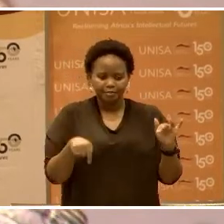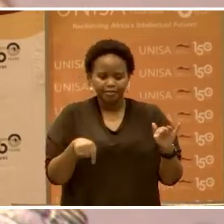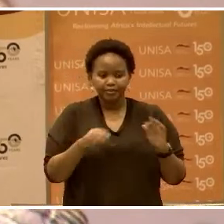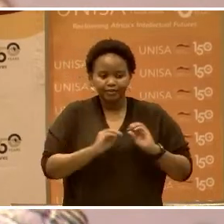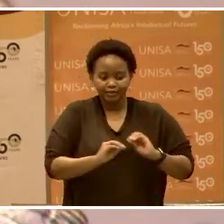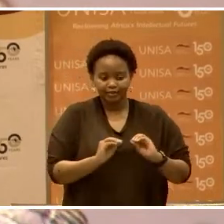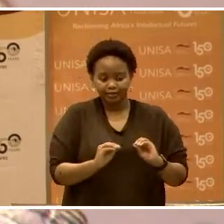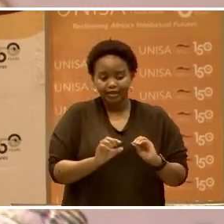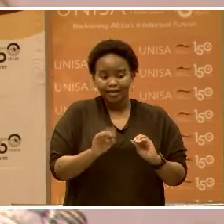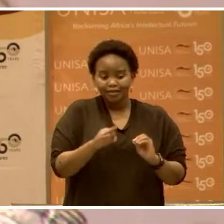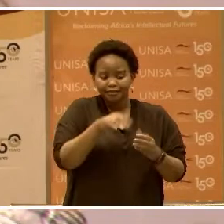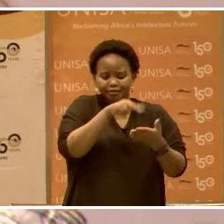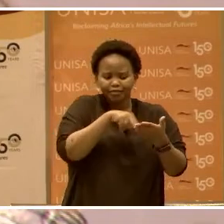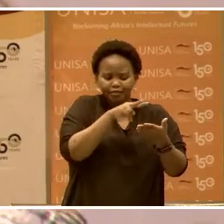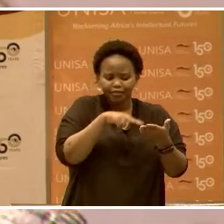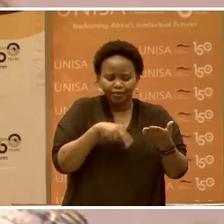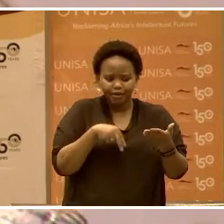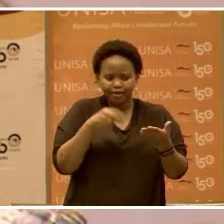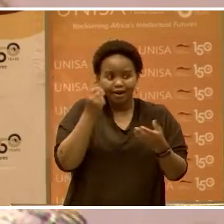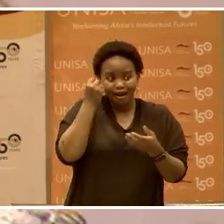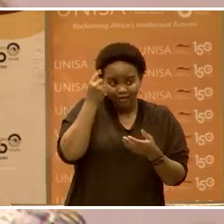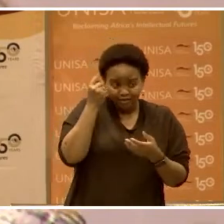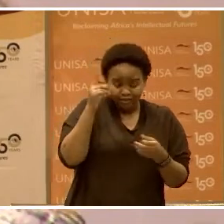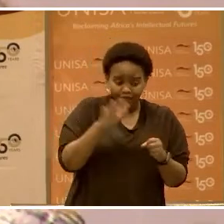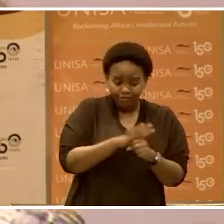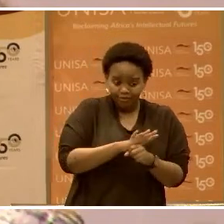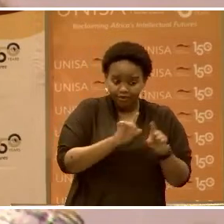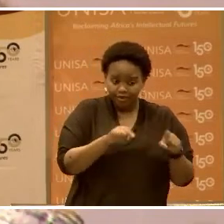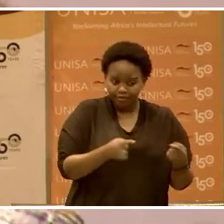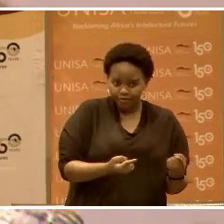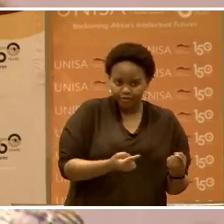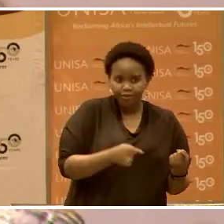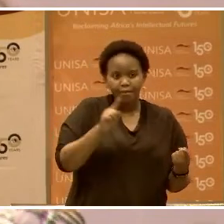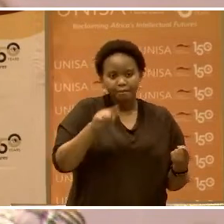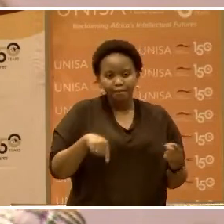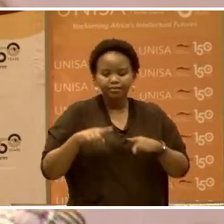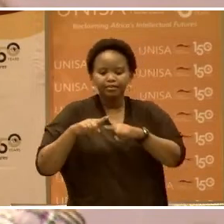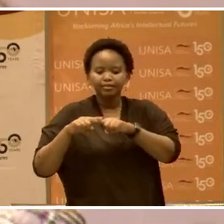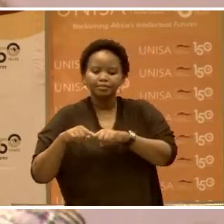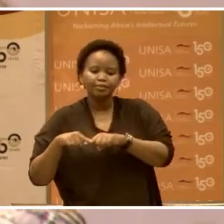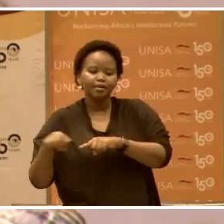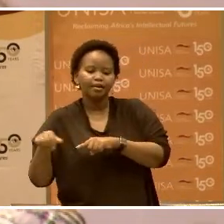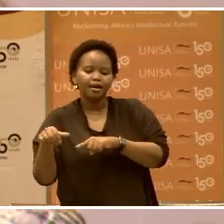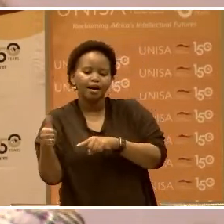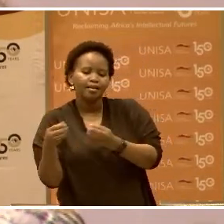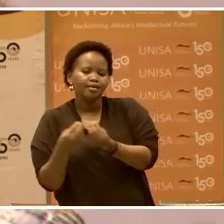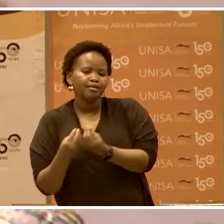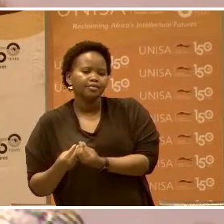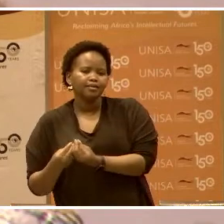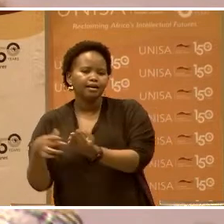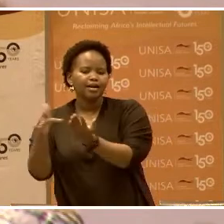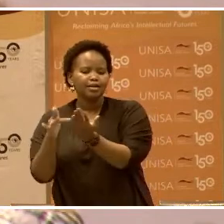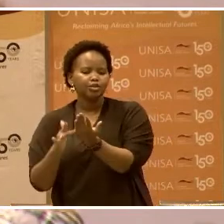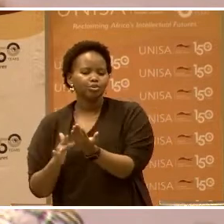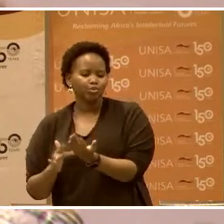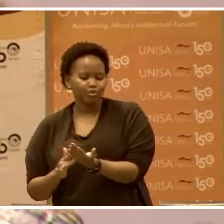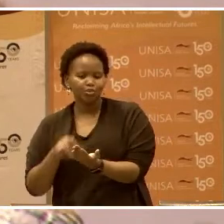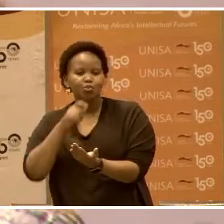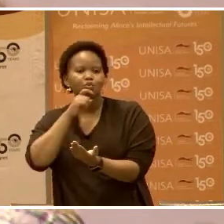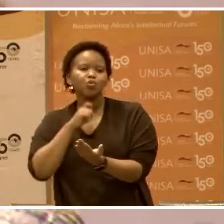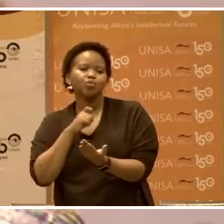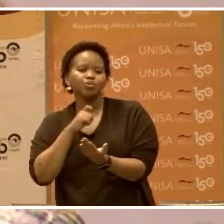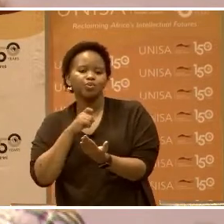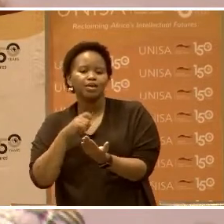that cannot read with comprehension will rely on these AI tools to think for them, argue for them,